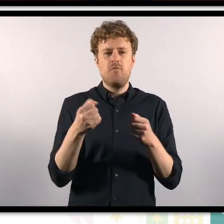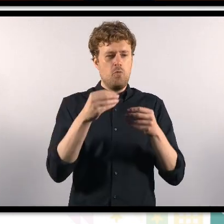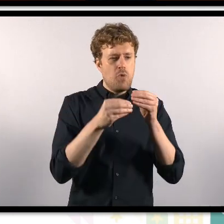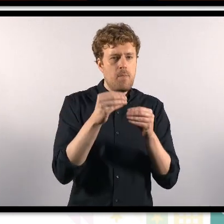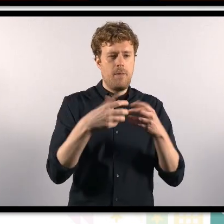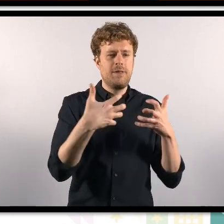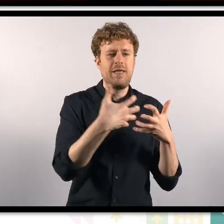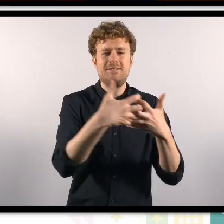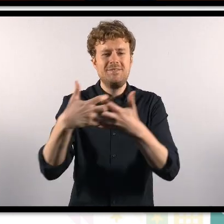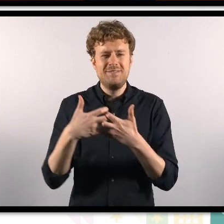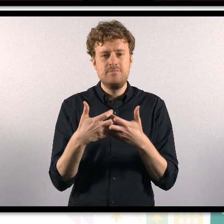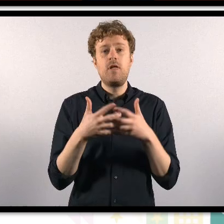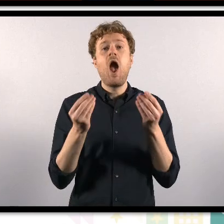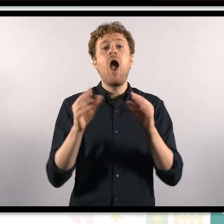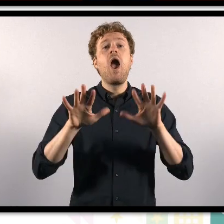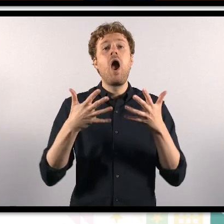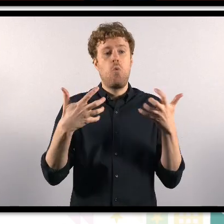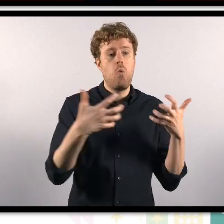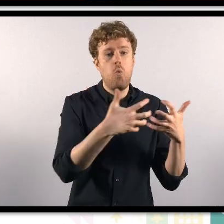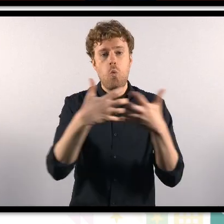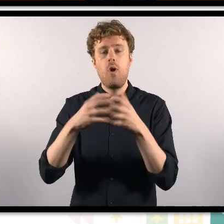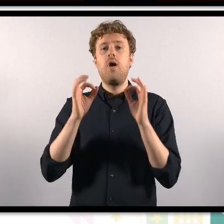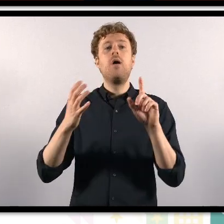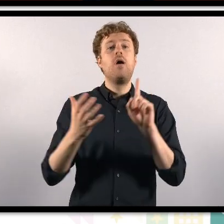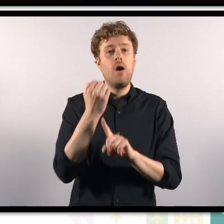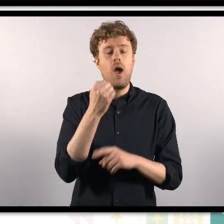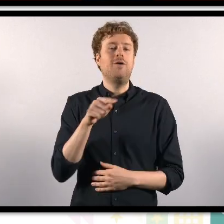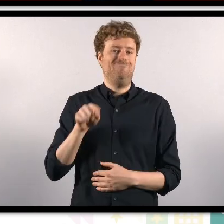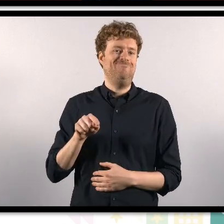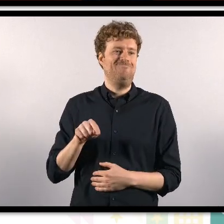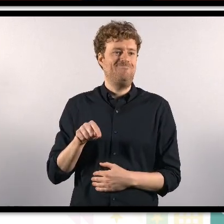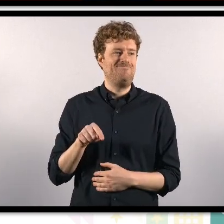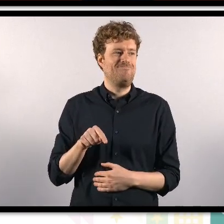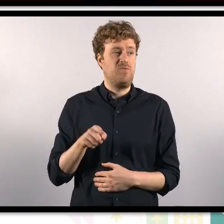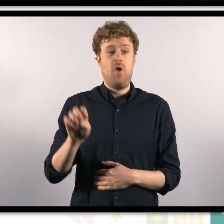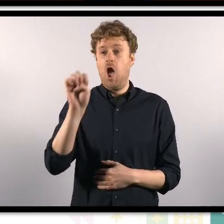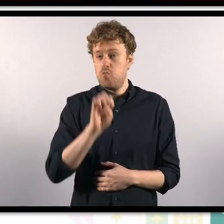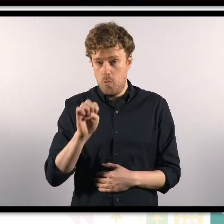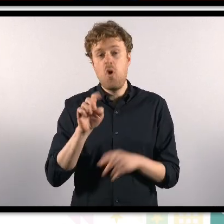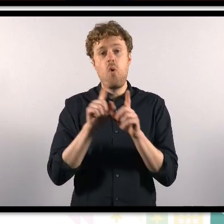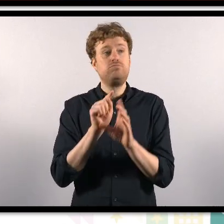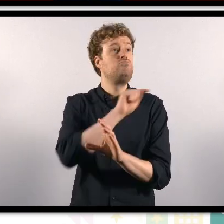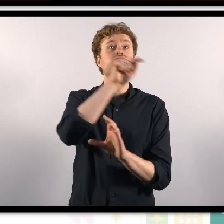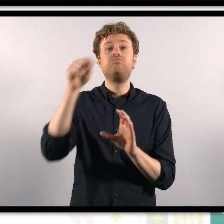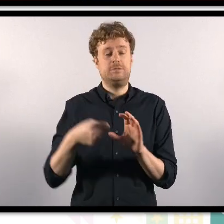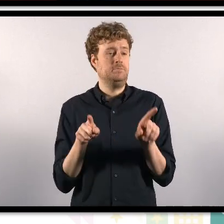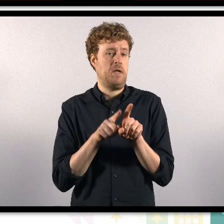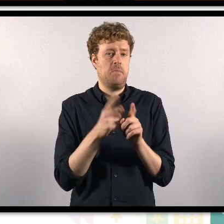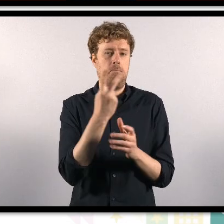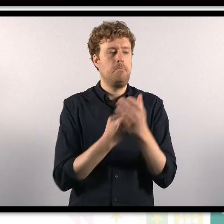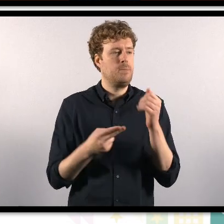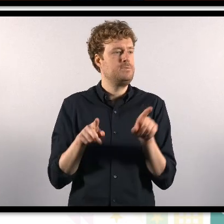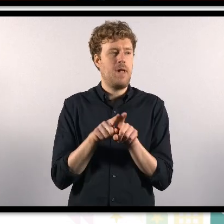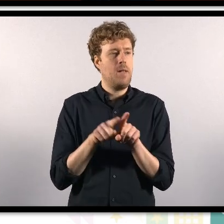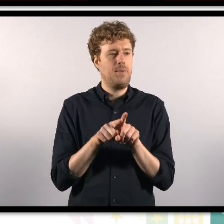jointly build a reference that serves this sovereign cloud edge purpose. And I'm especially proud that we can actually